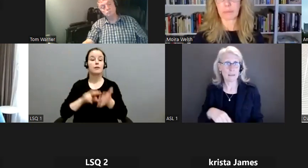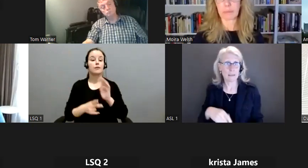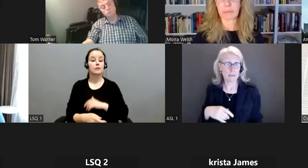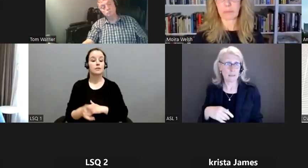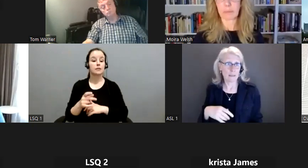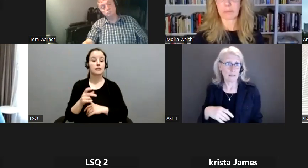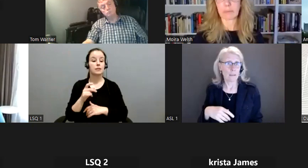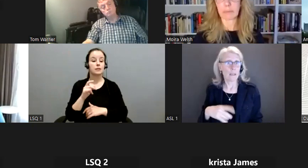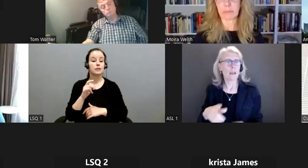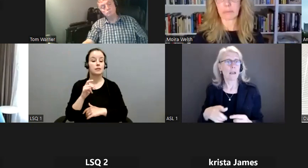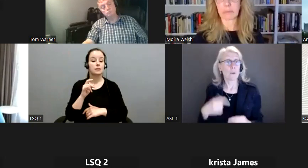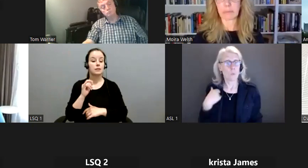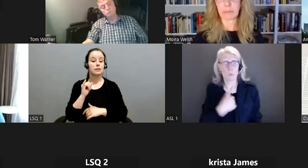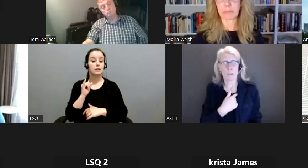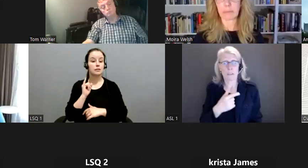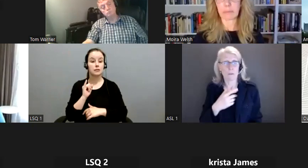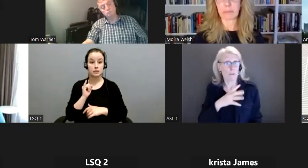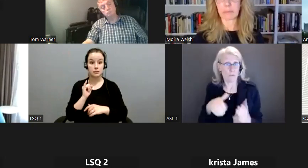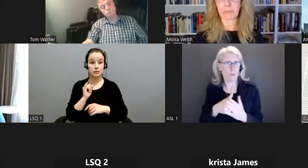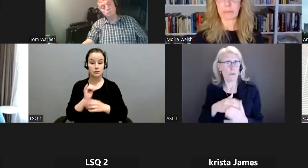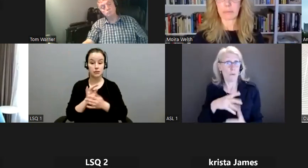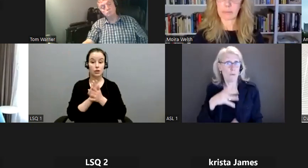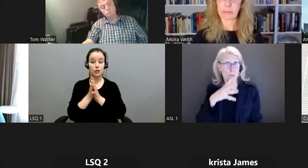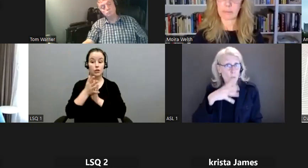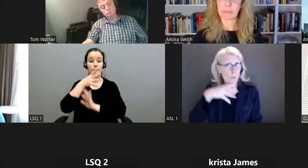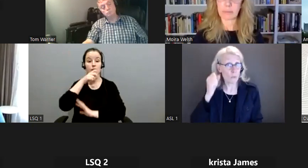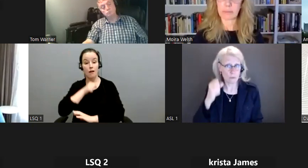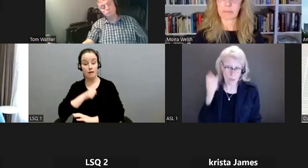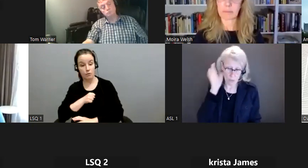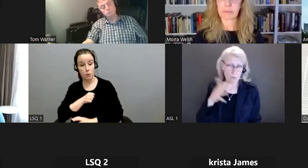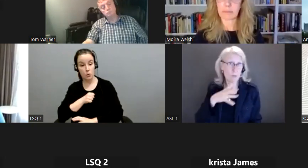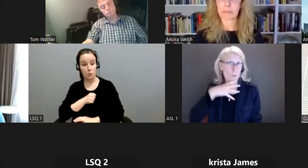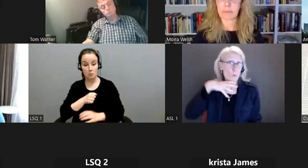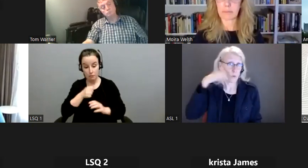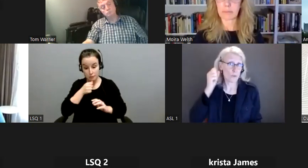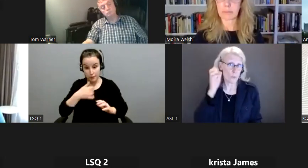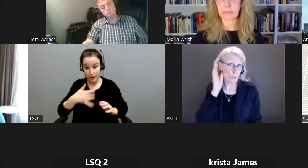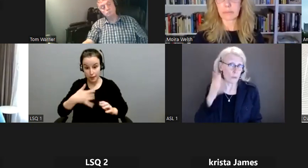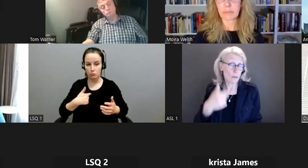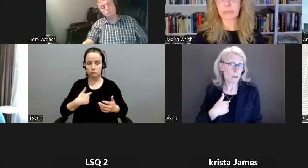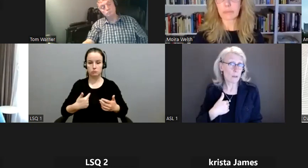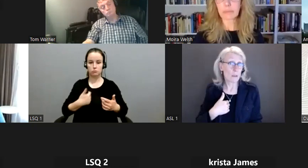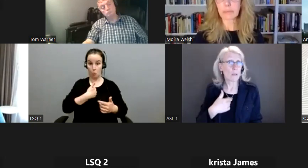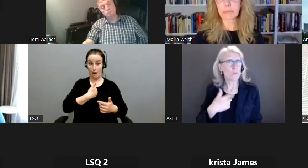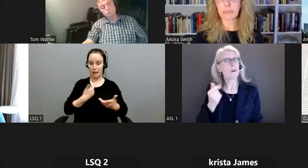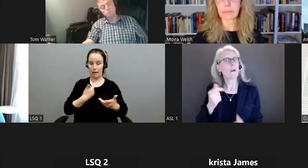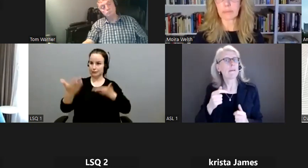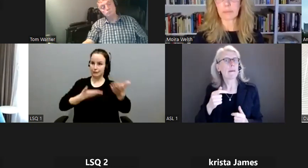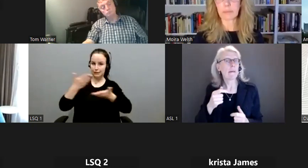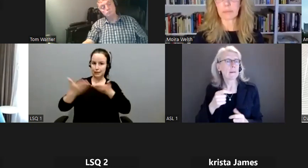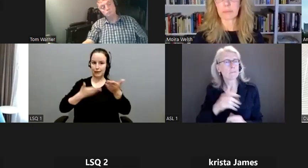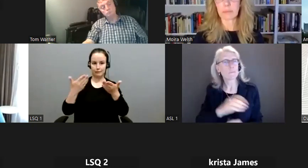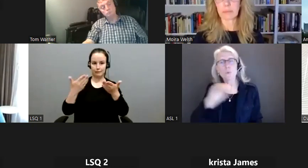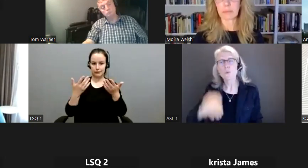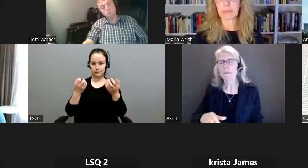soon, we don't have long-term care services in abundance. There's a few of them. In my